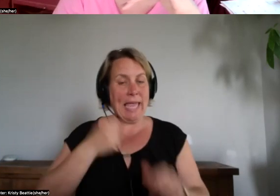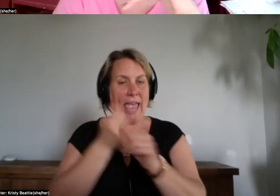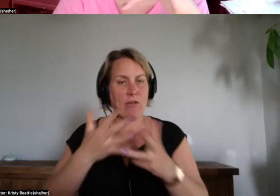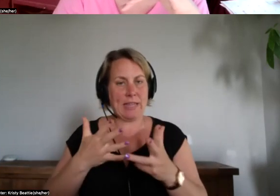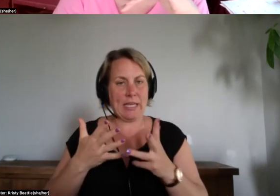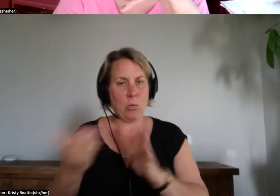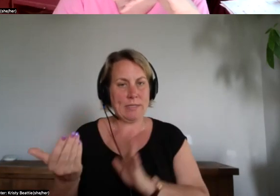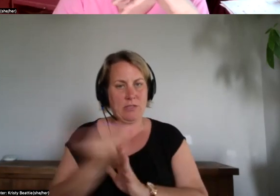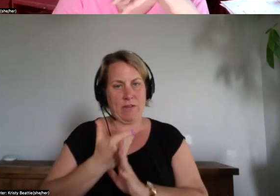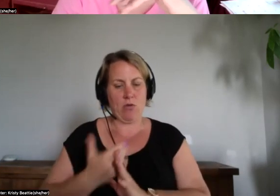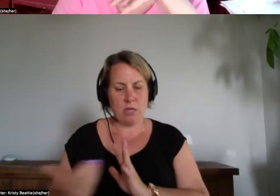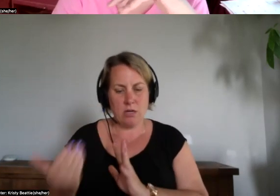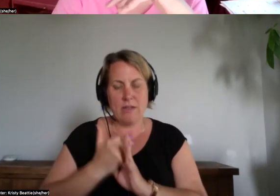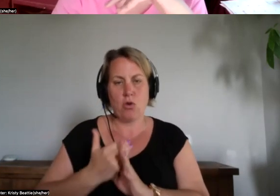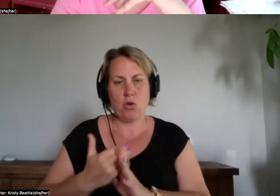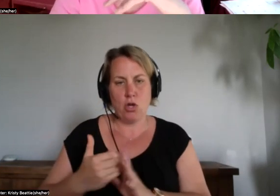so